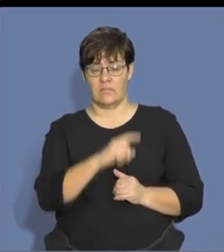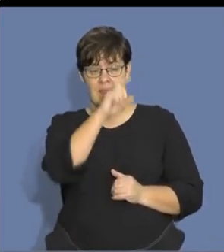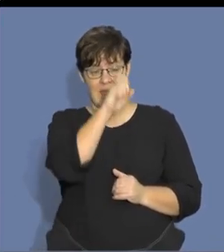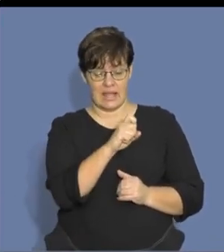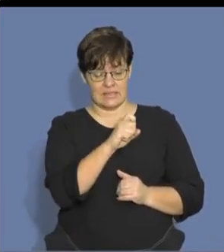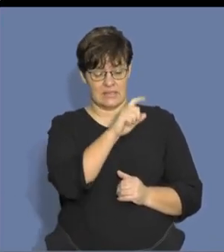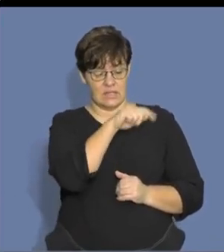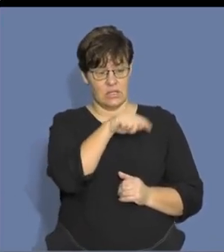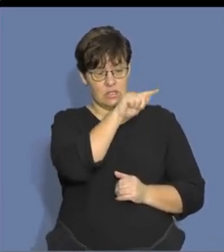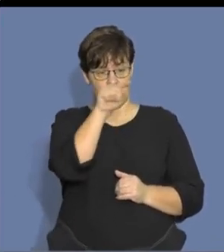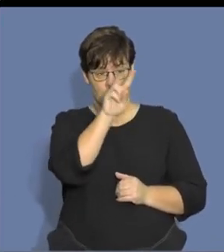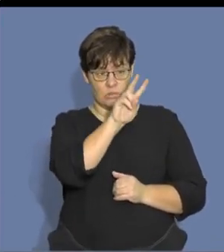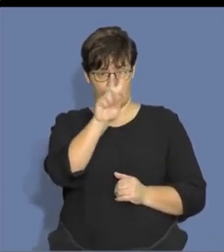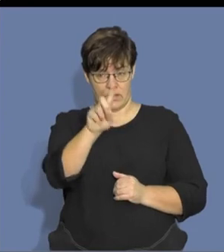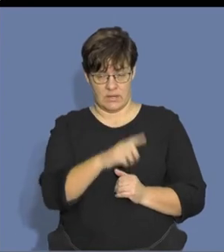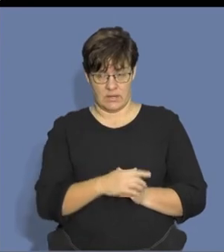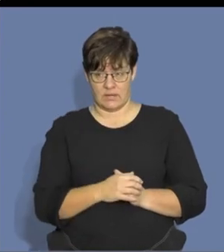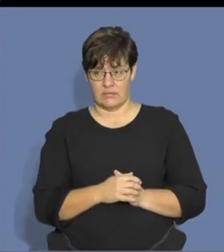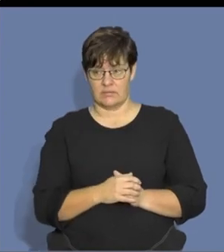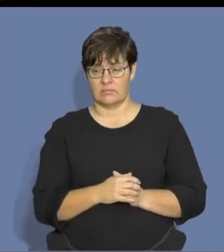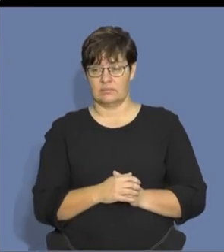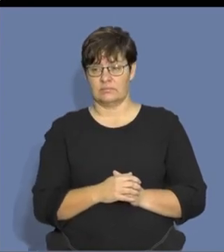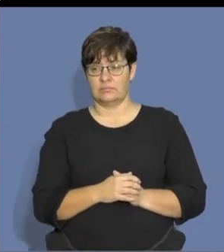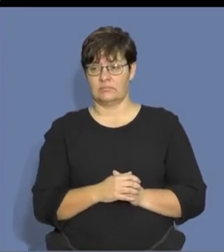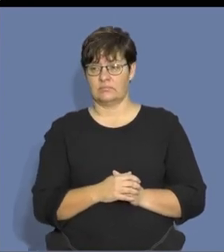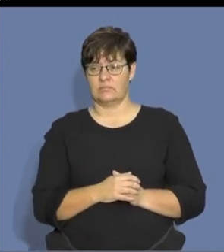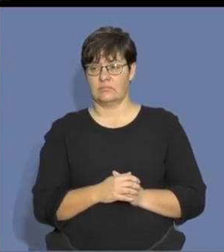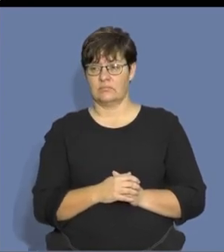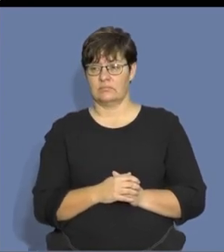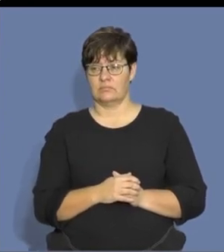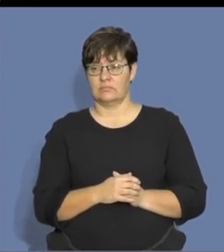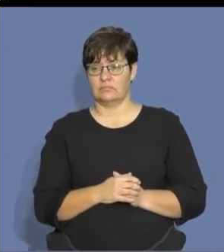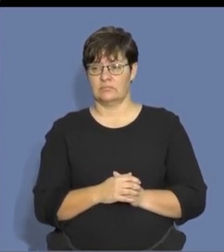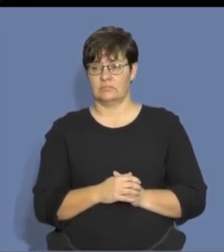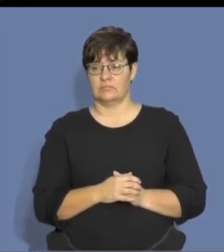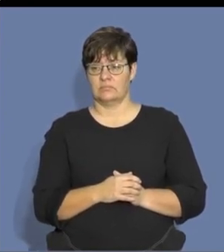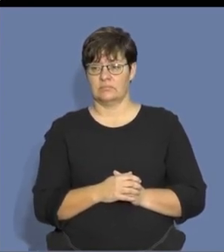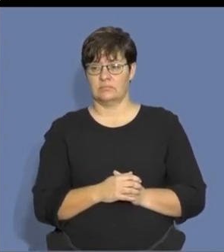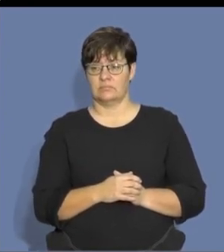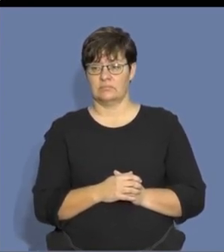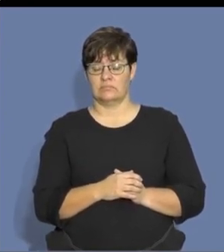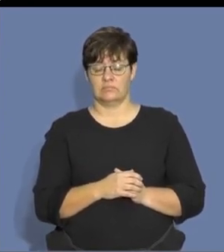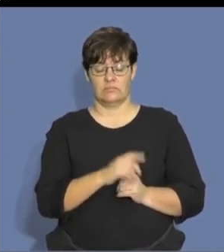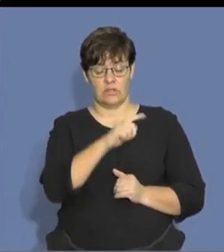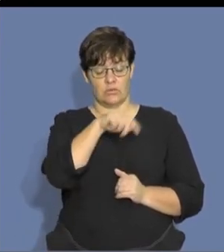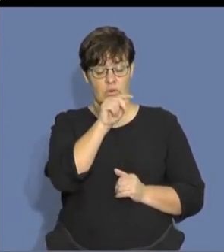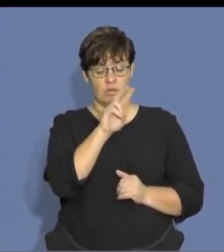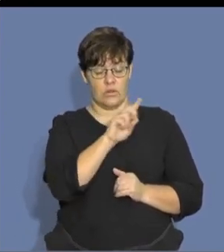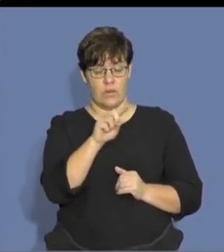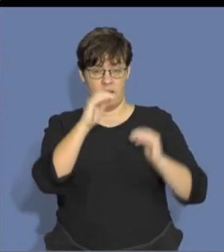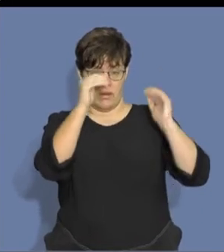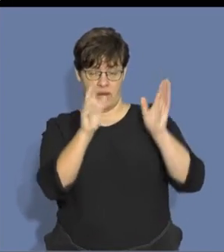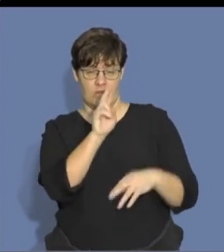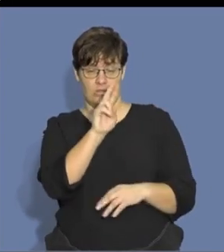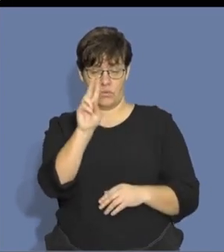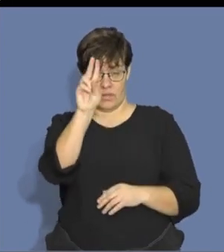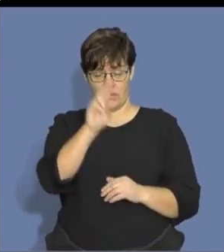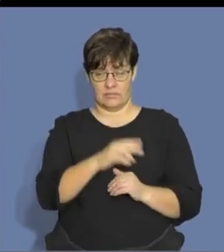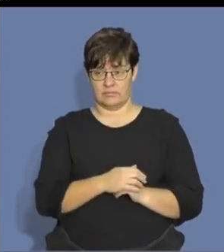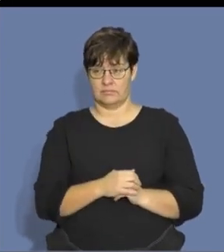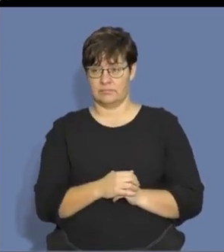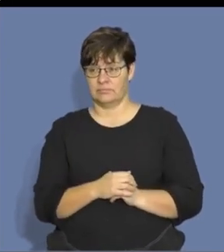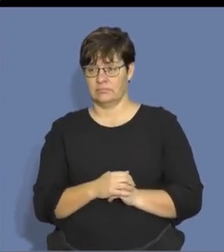is 20, the square of 21, and so I'm going to put that into x squared. So I'm going to go the square root of 21 squared.